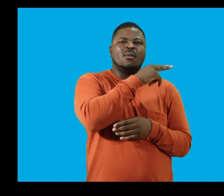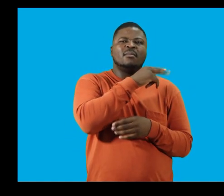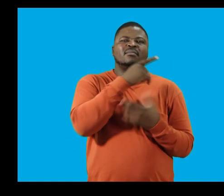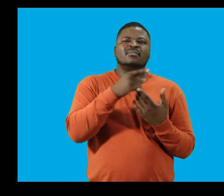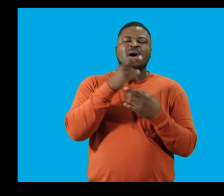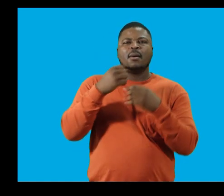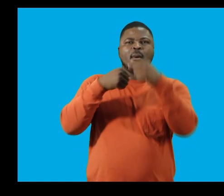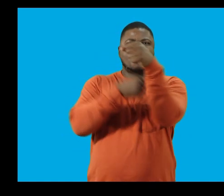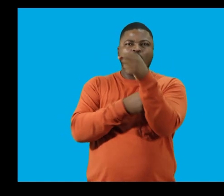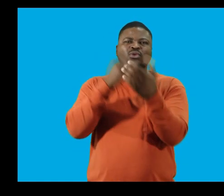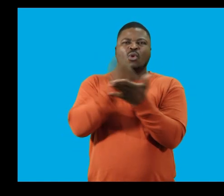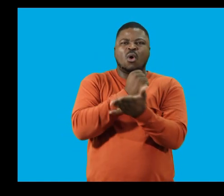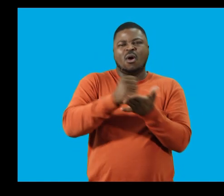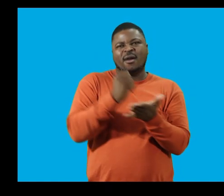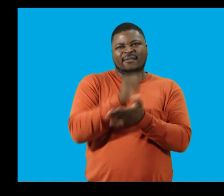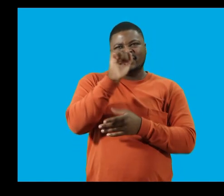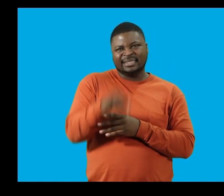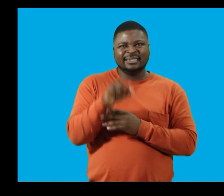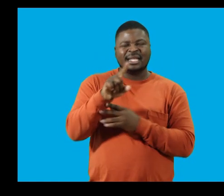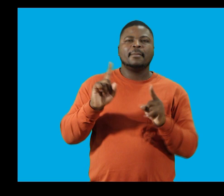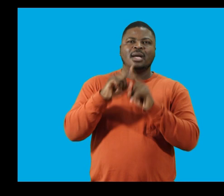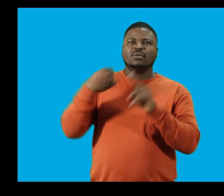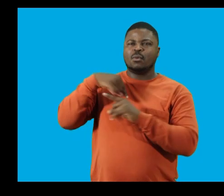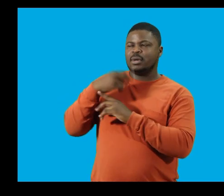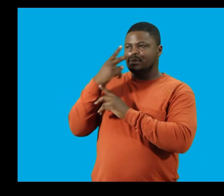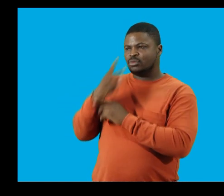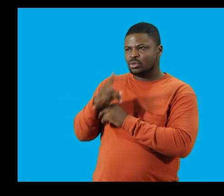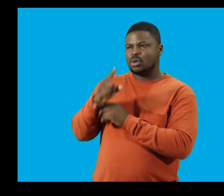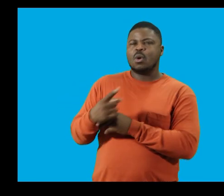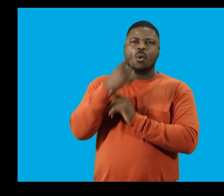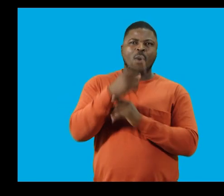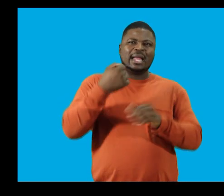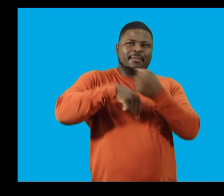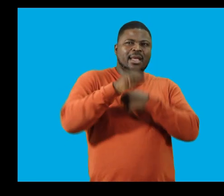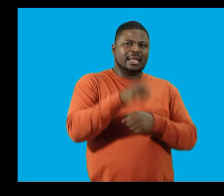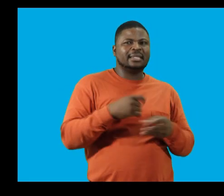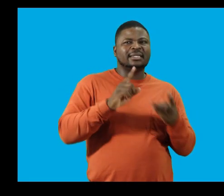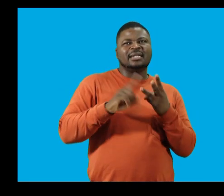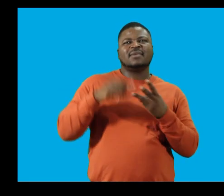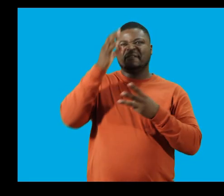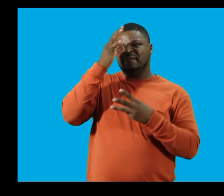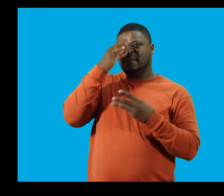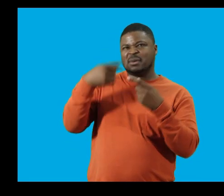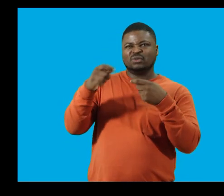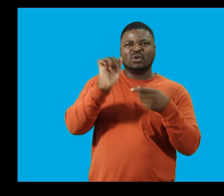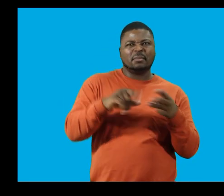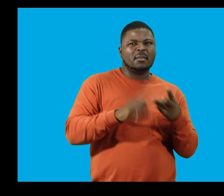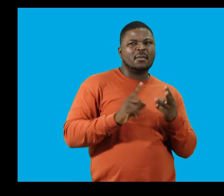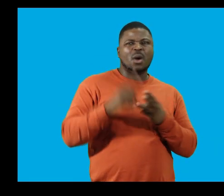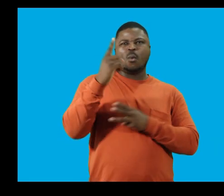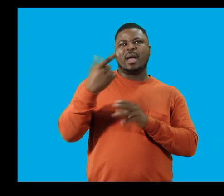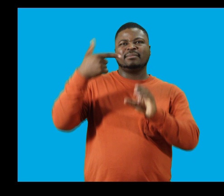look at what is seen, we can see it's one bakery, then there's one